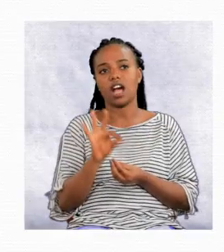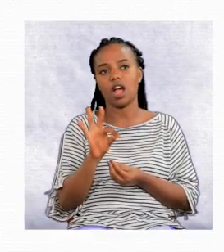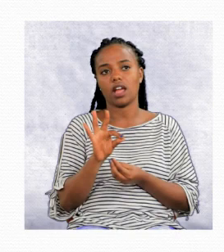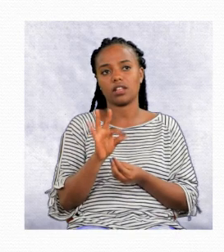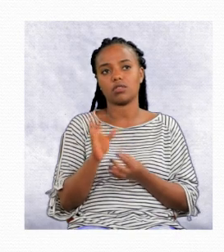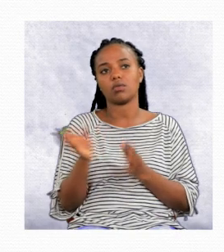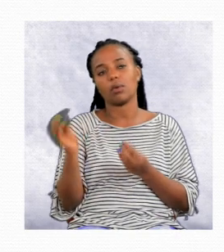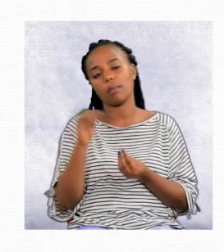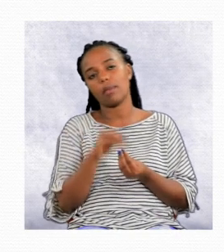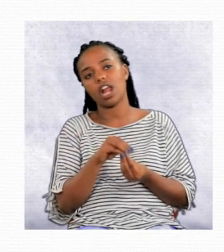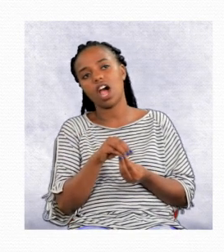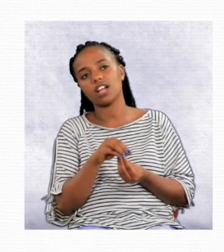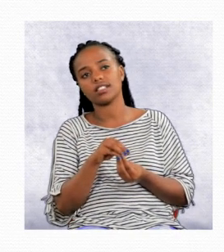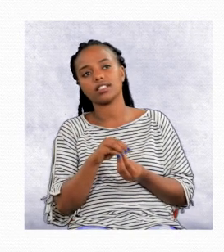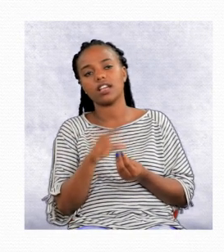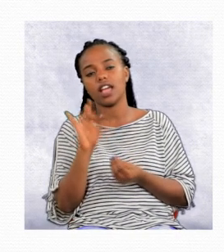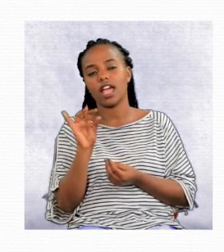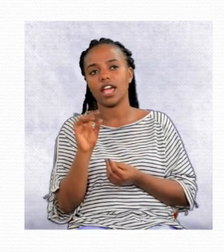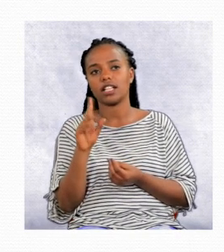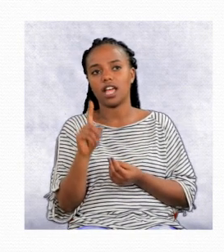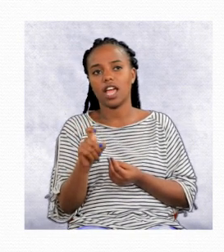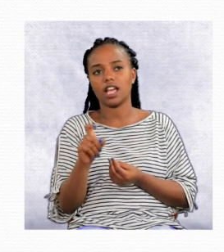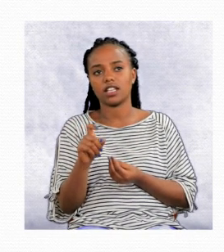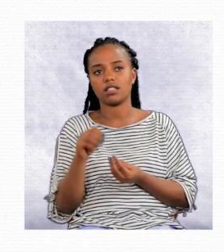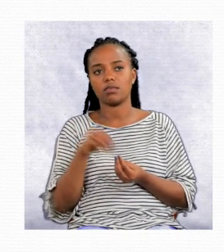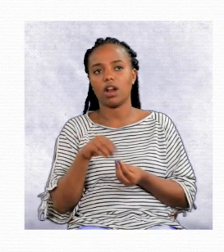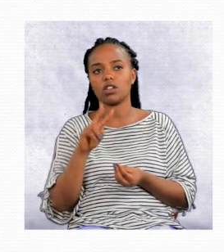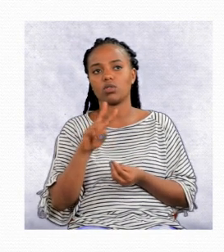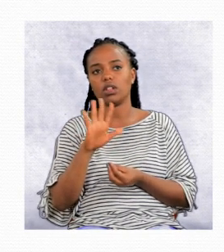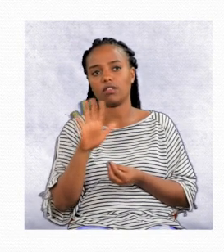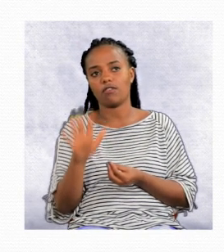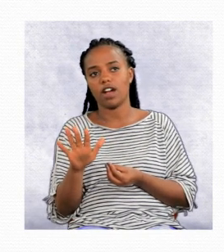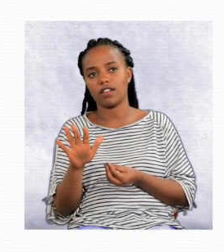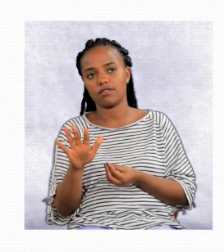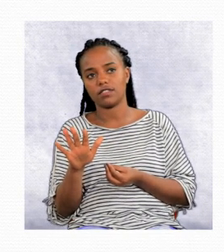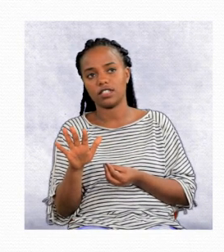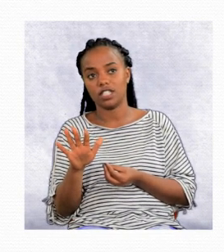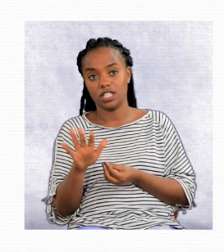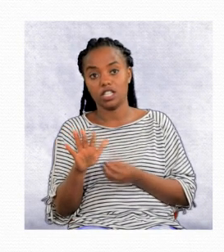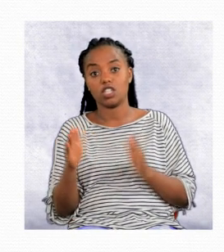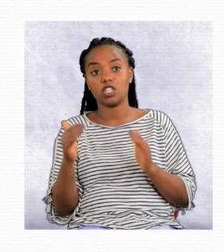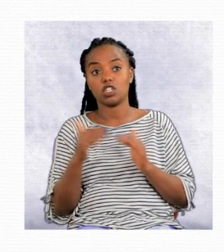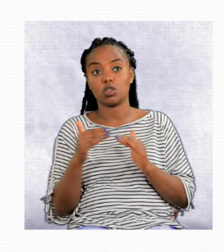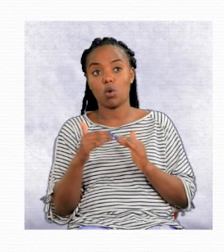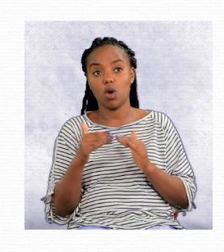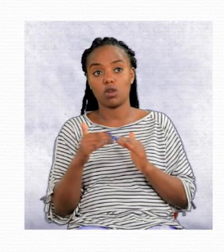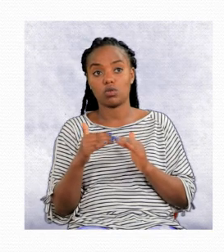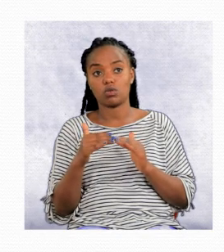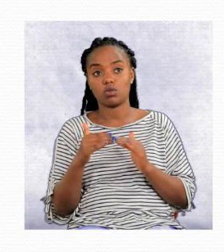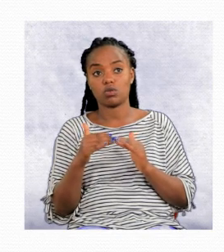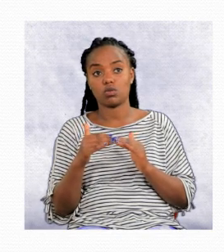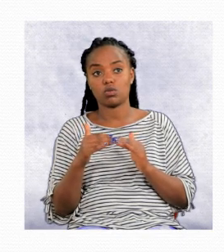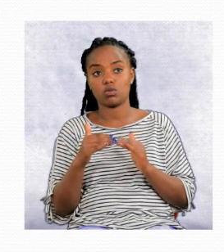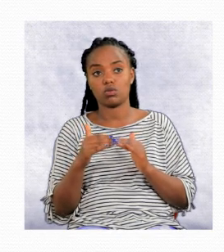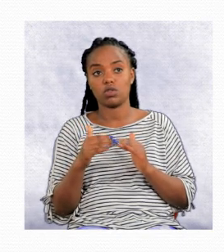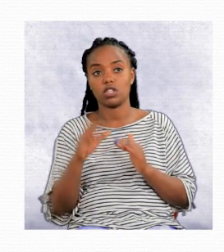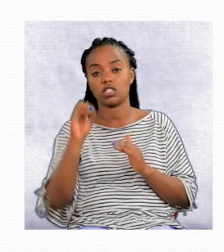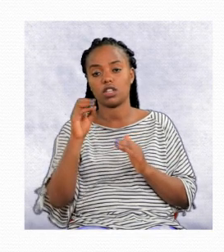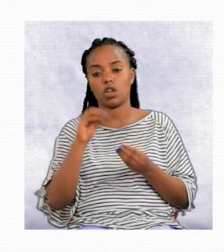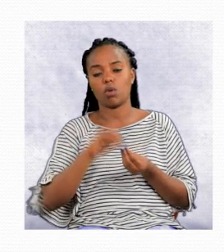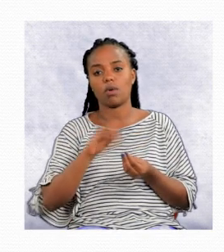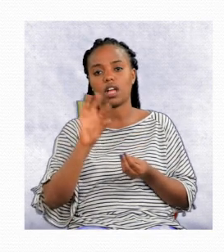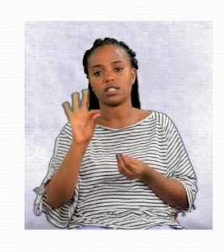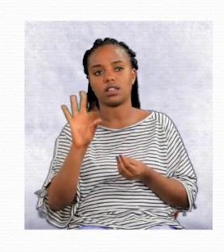plus 8x plus 25. This is equal to 0 plus